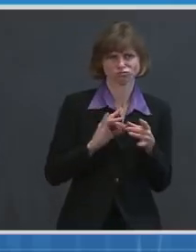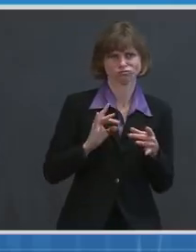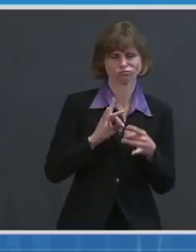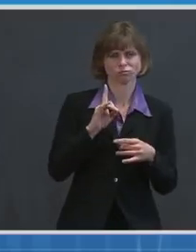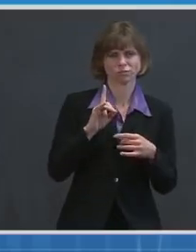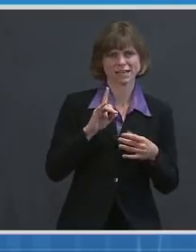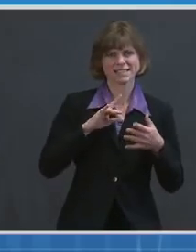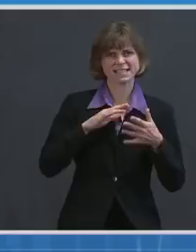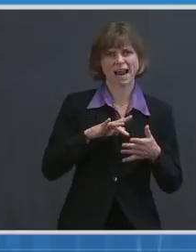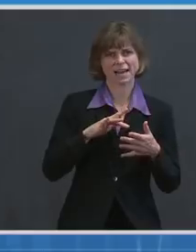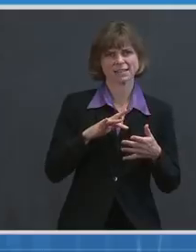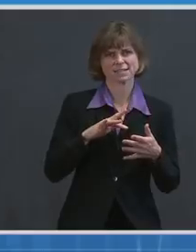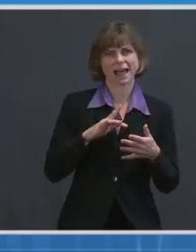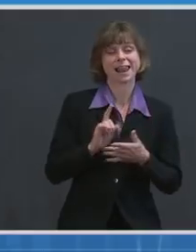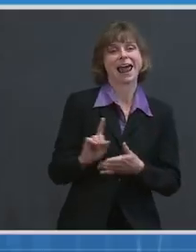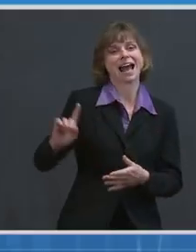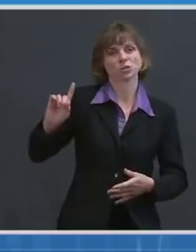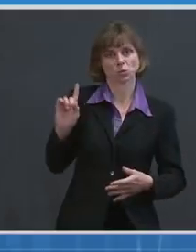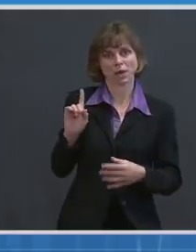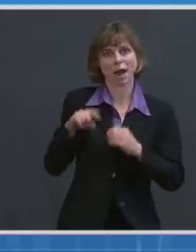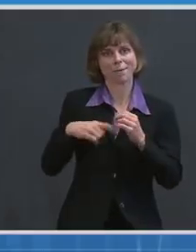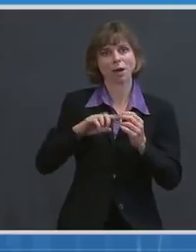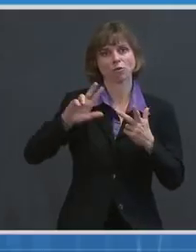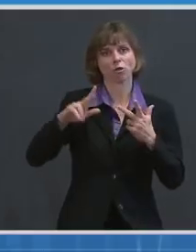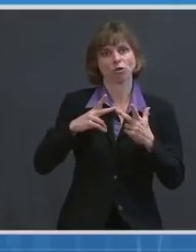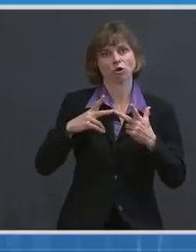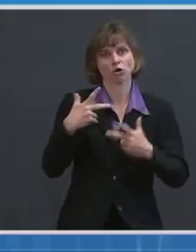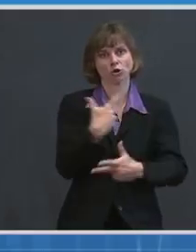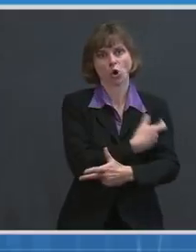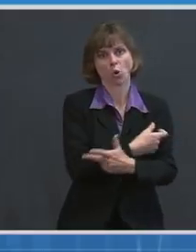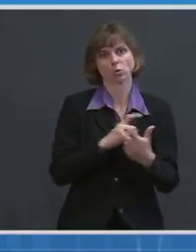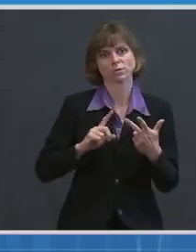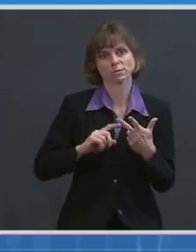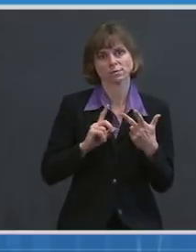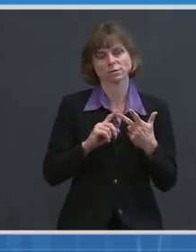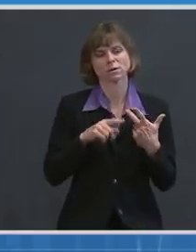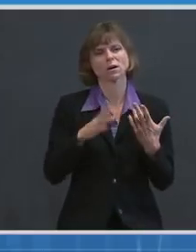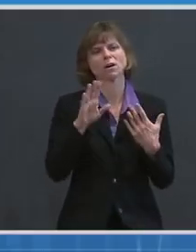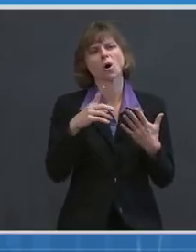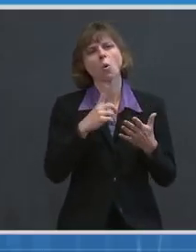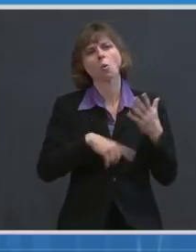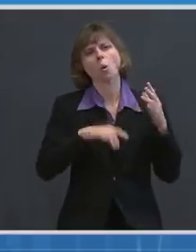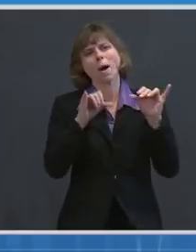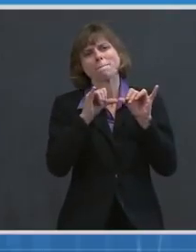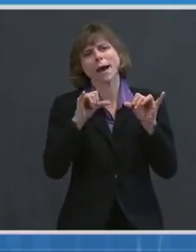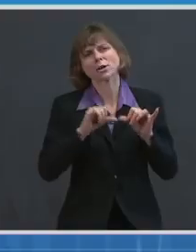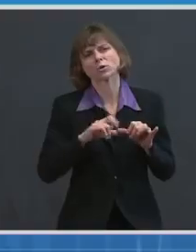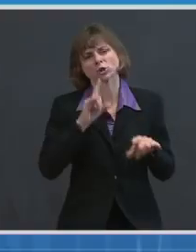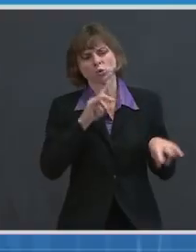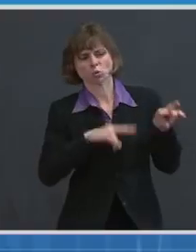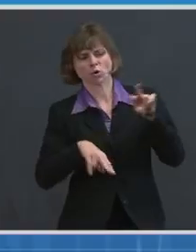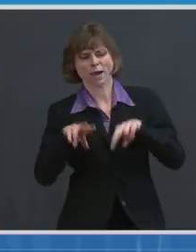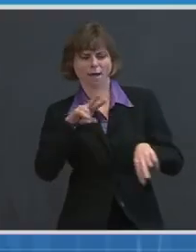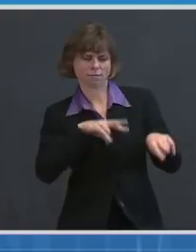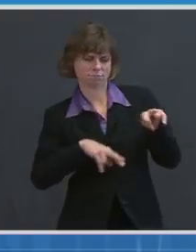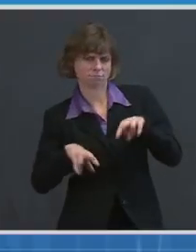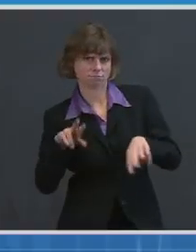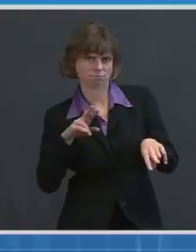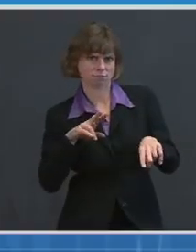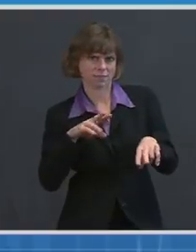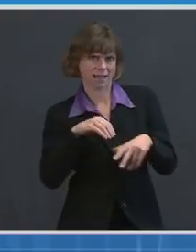on the third dose. Can you outline for us what the metrics are that you're going to be looking at in